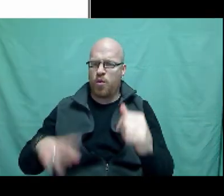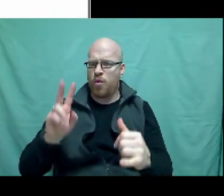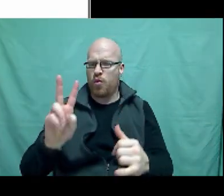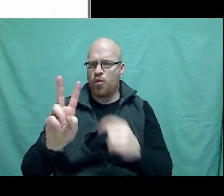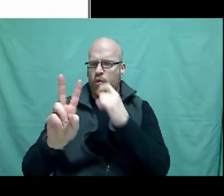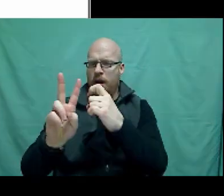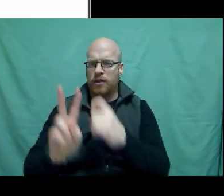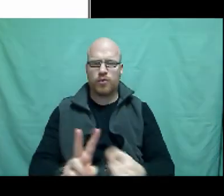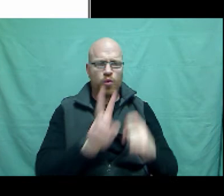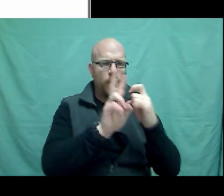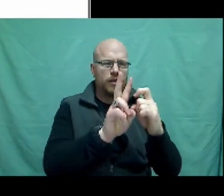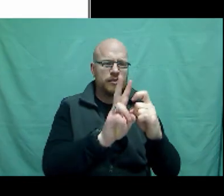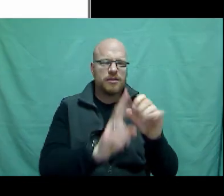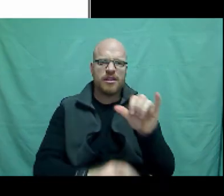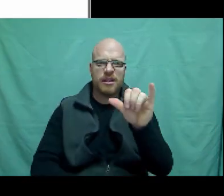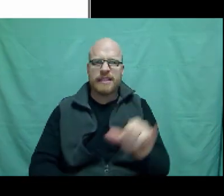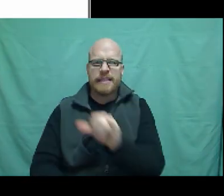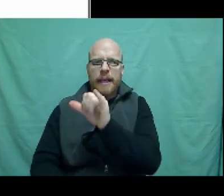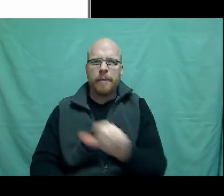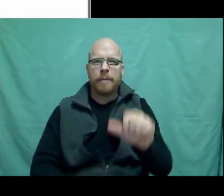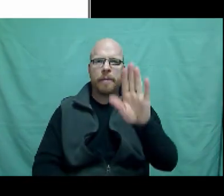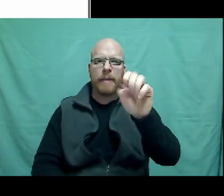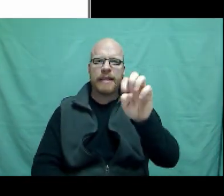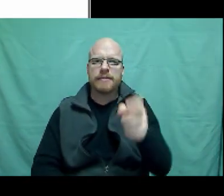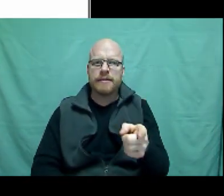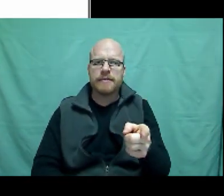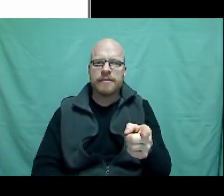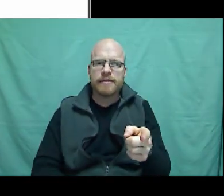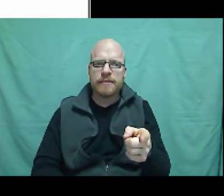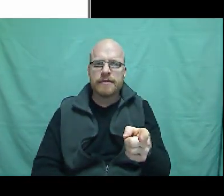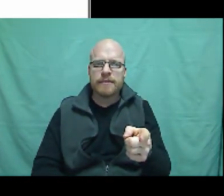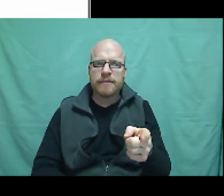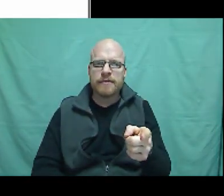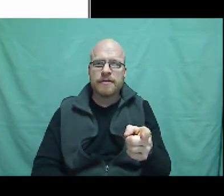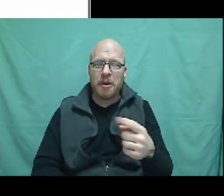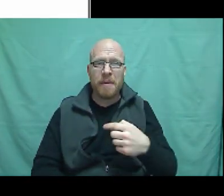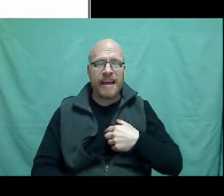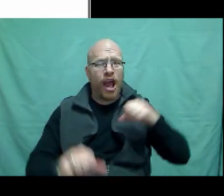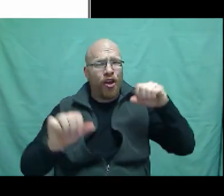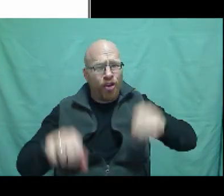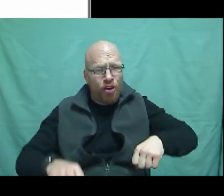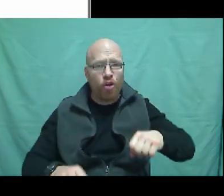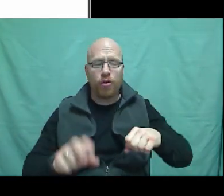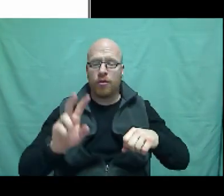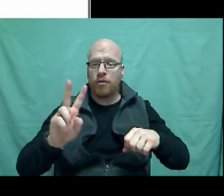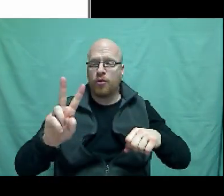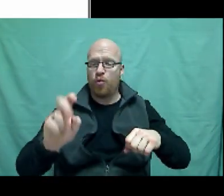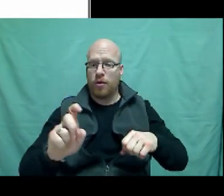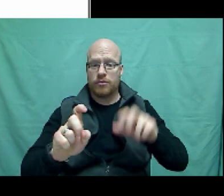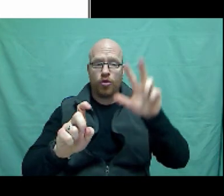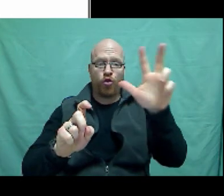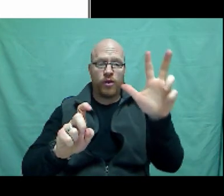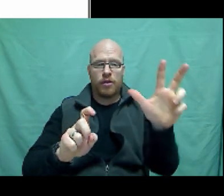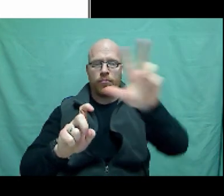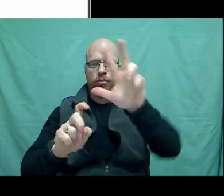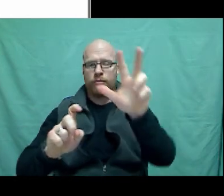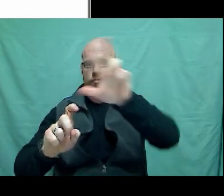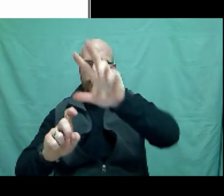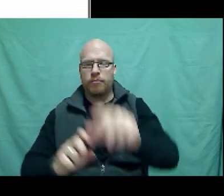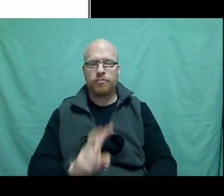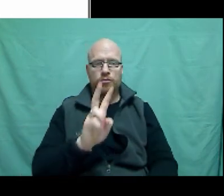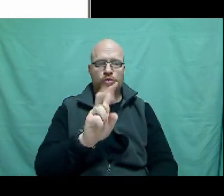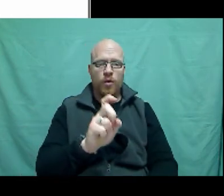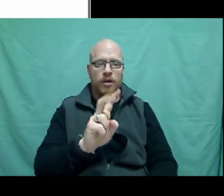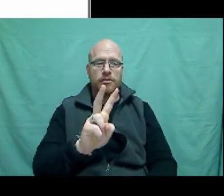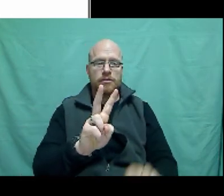Okay, 2x and 2x, they're the same base. So, I mean, I could take the